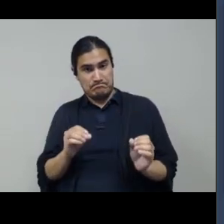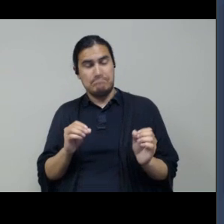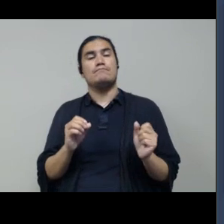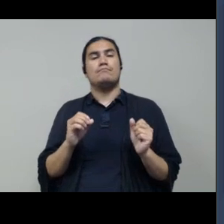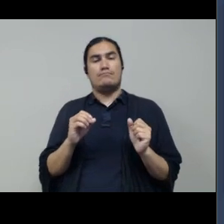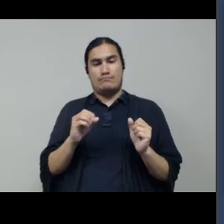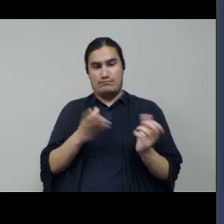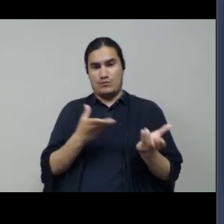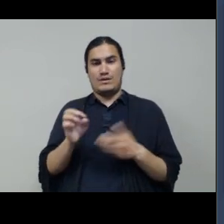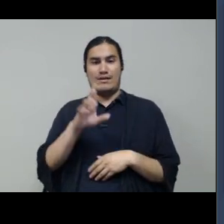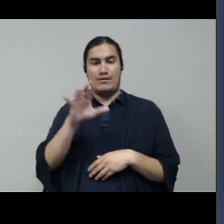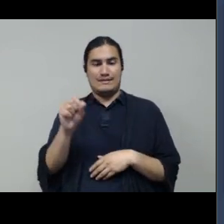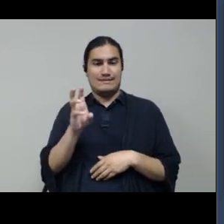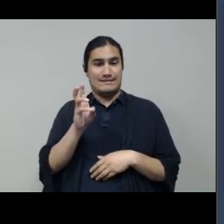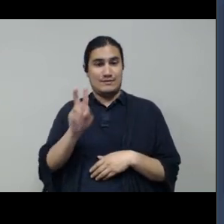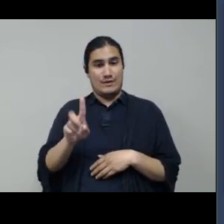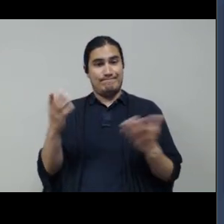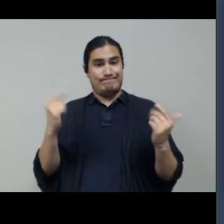Motion carries. 61.